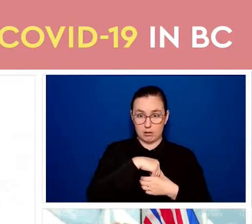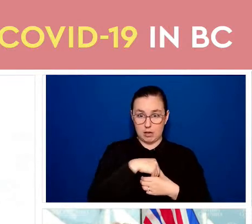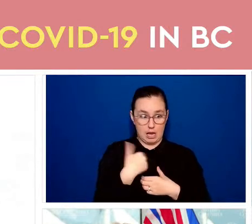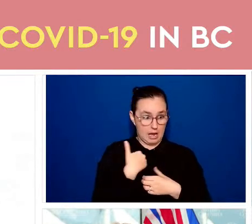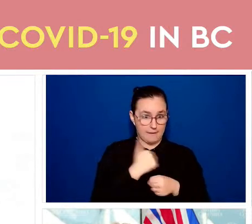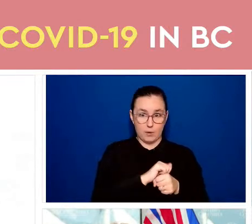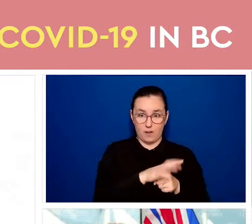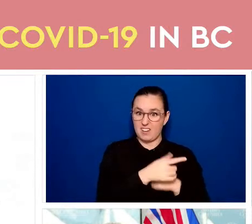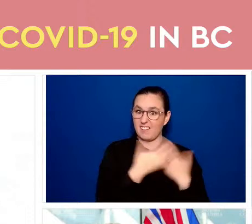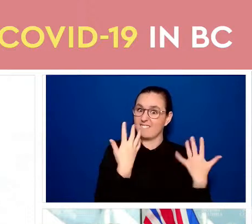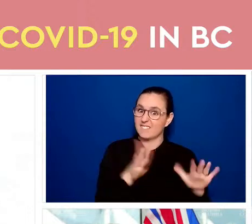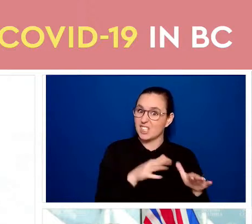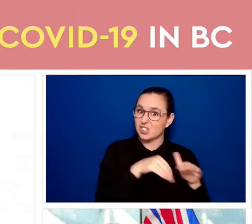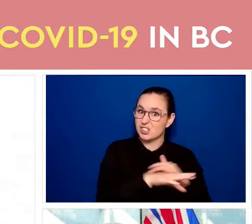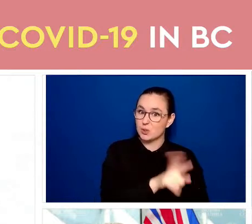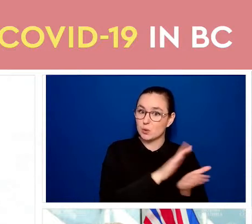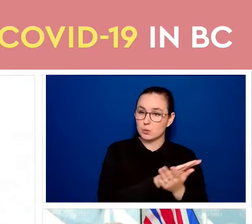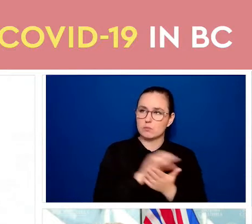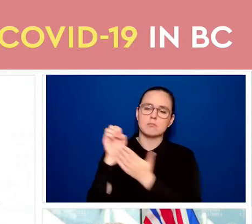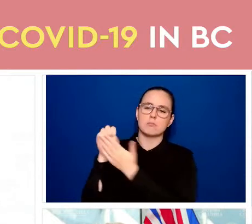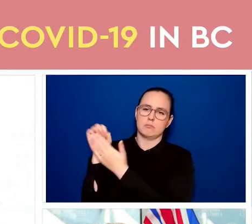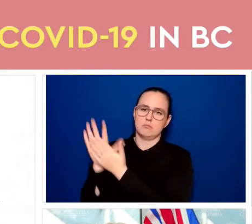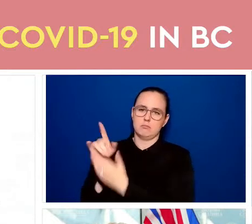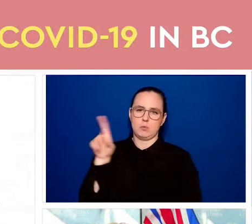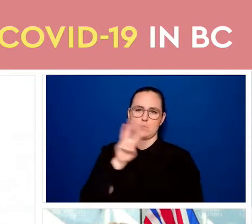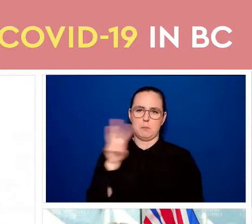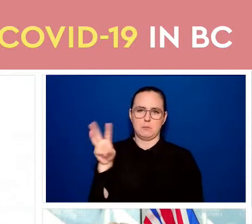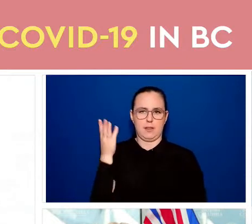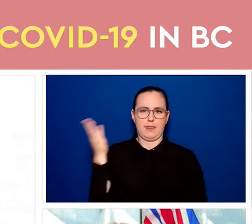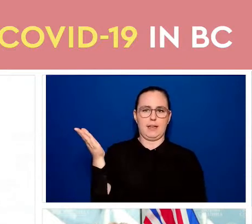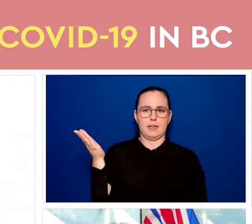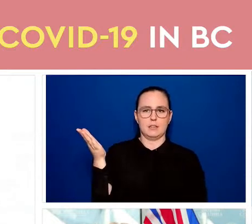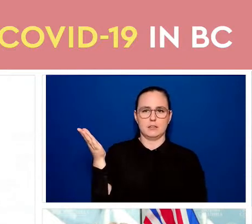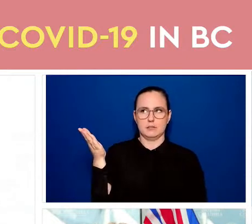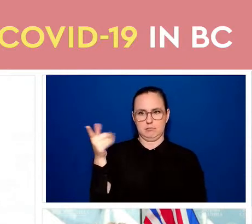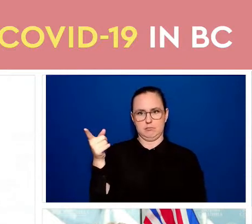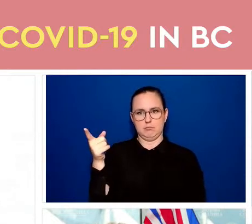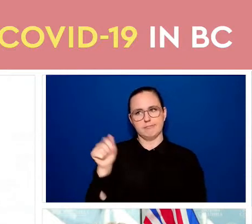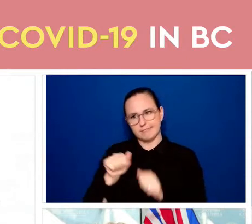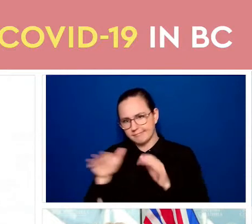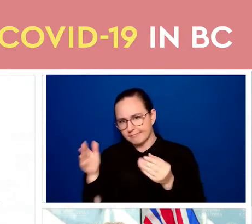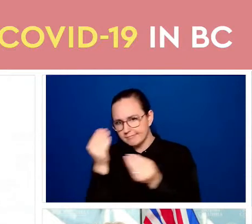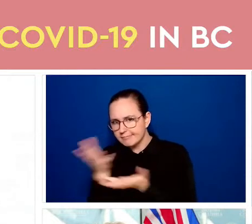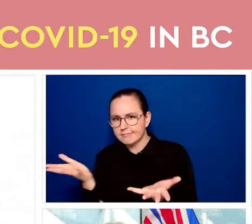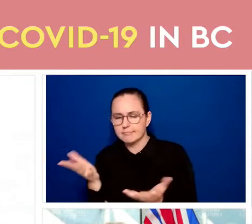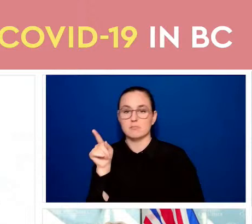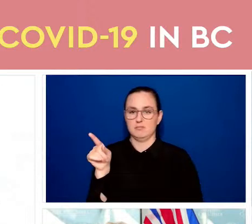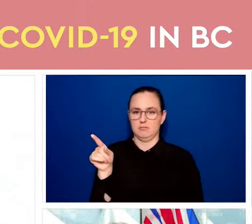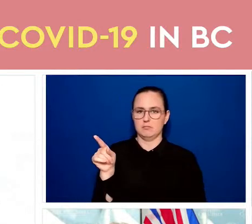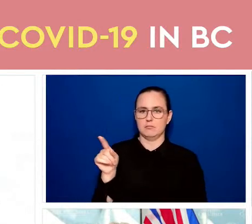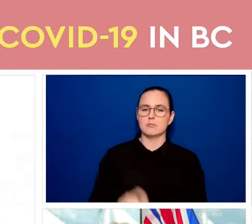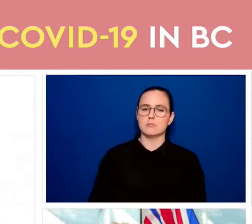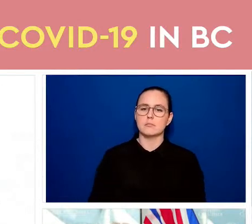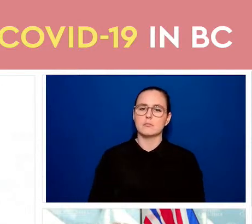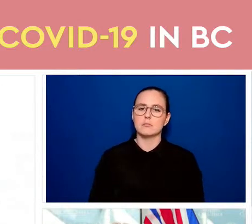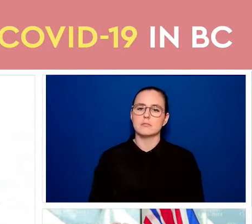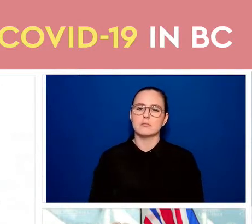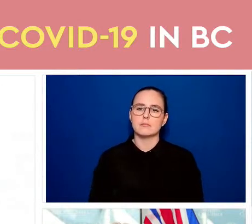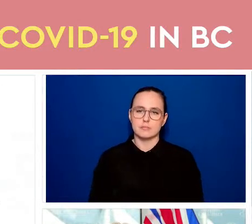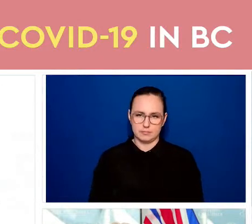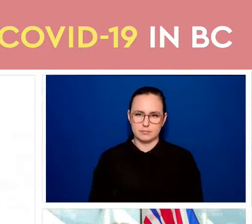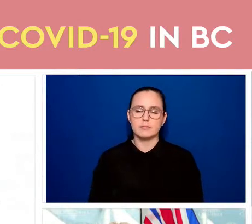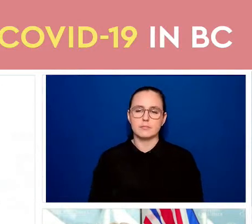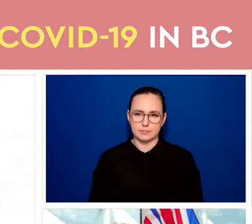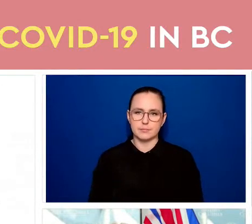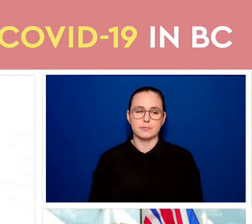others. Most cases, this will be others in the classroom. And these will be posted as the health authority identifies